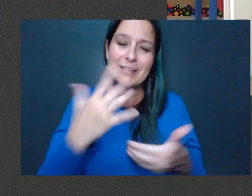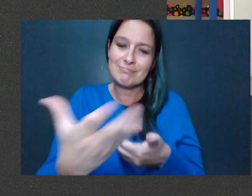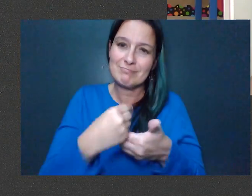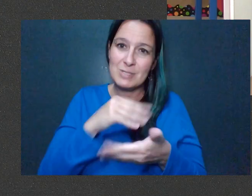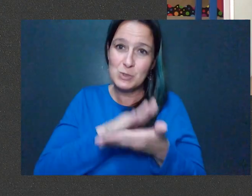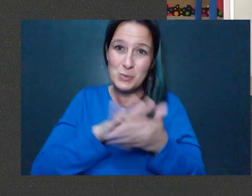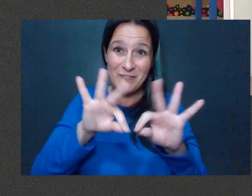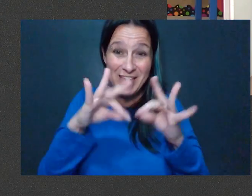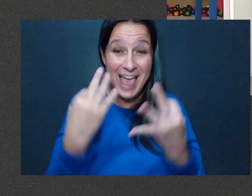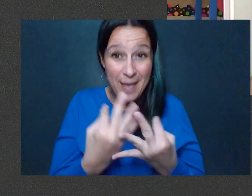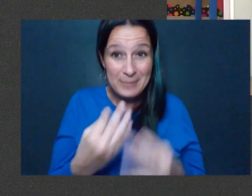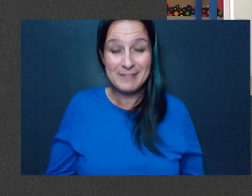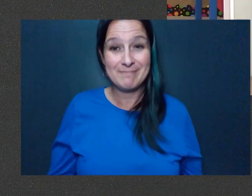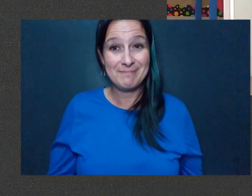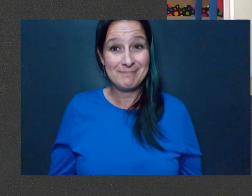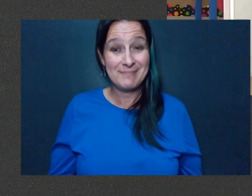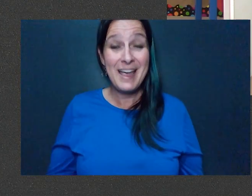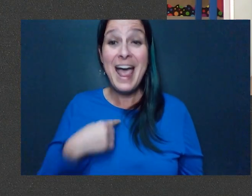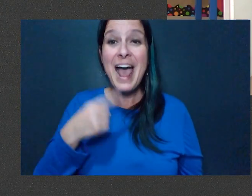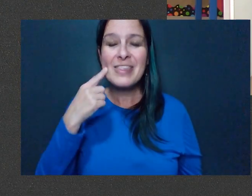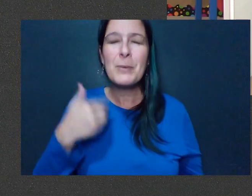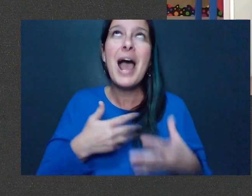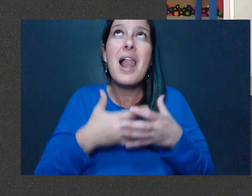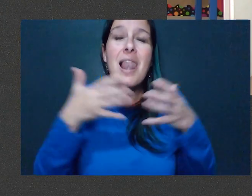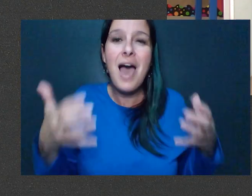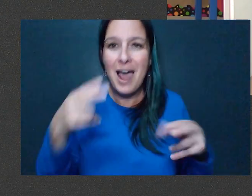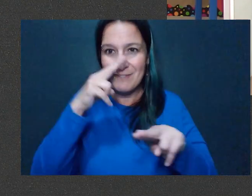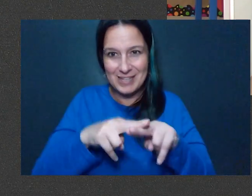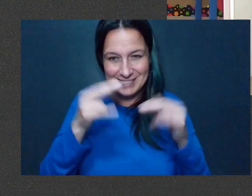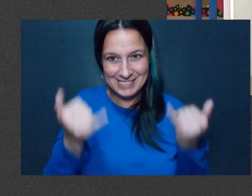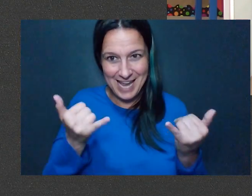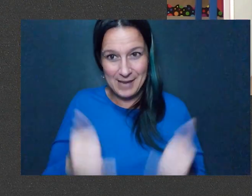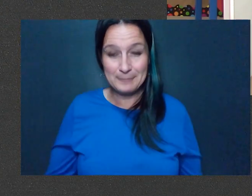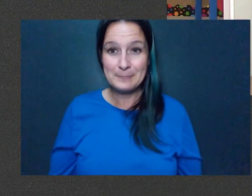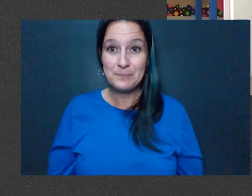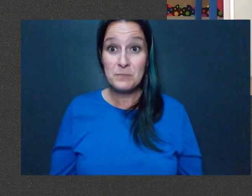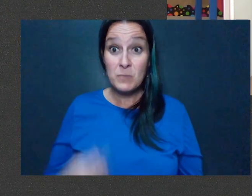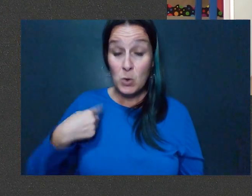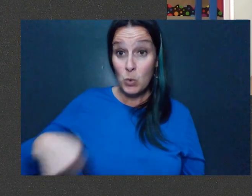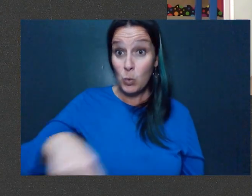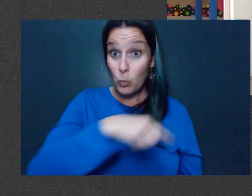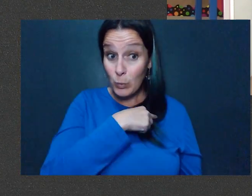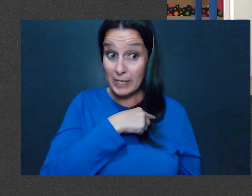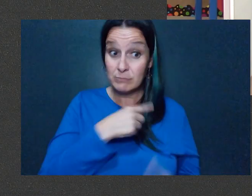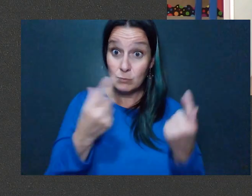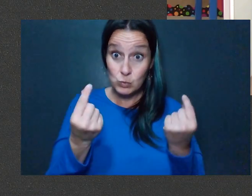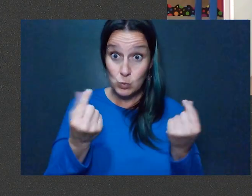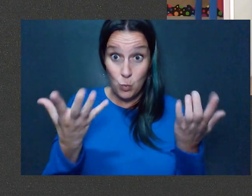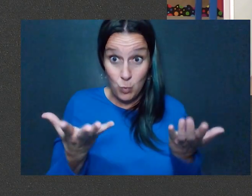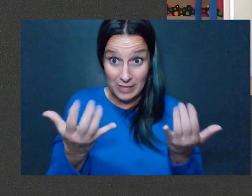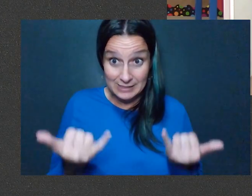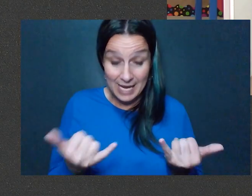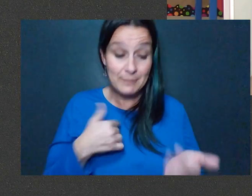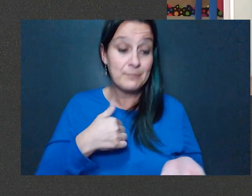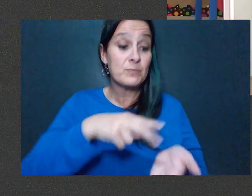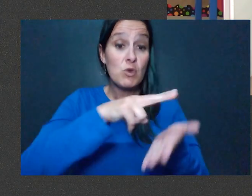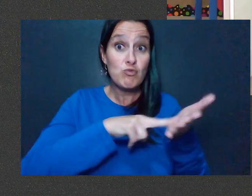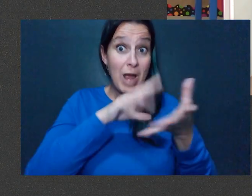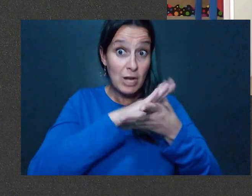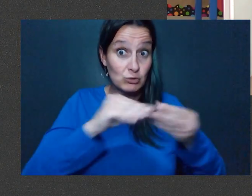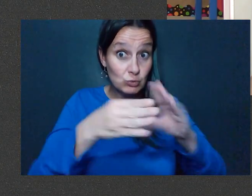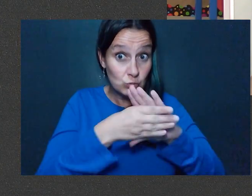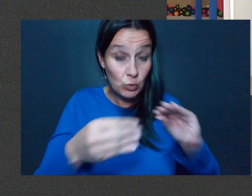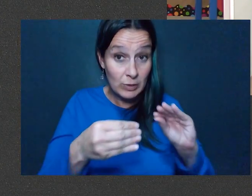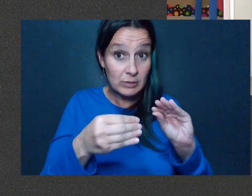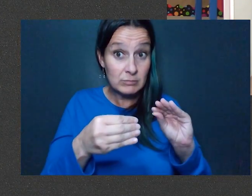family. I think we had a lot of fun today. We read a story about,